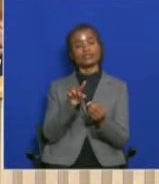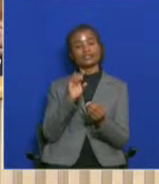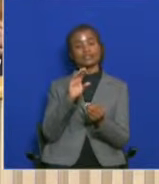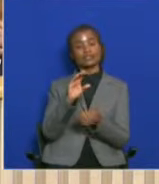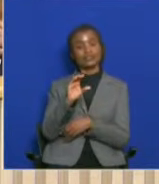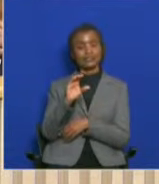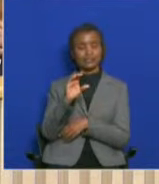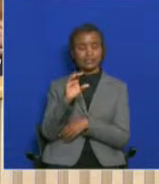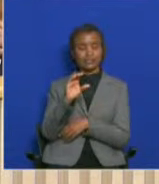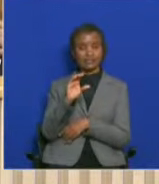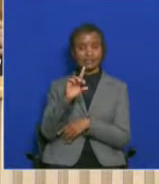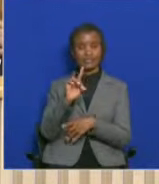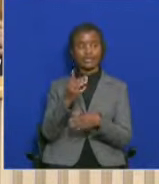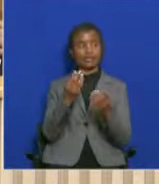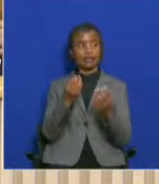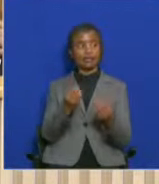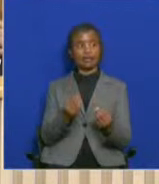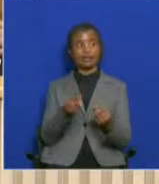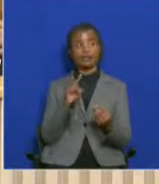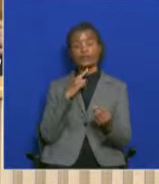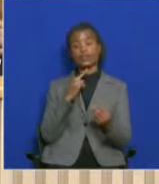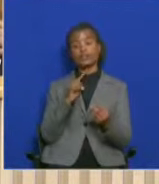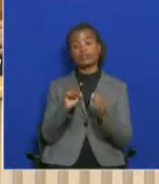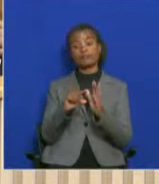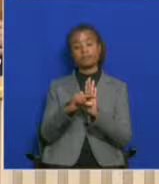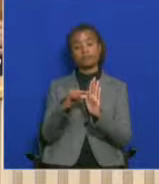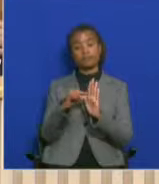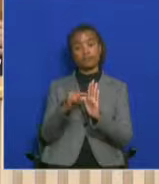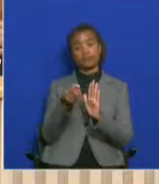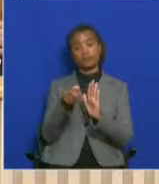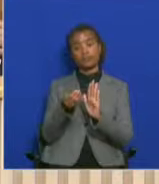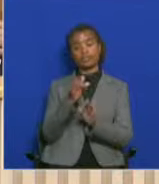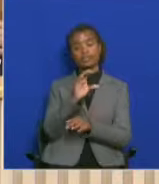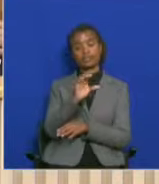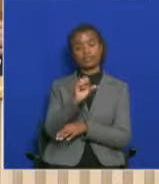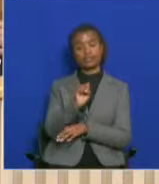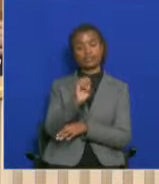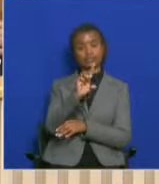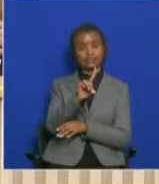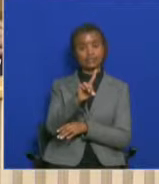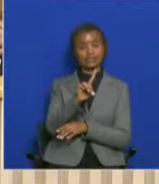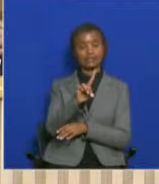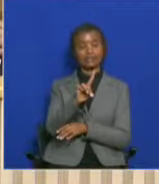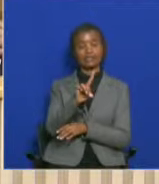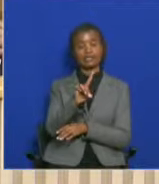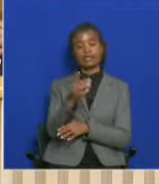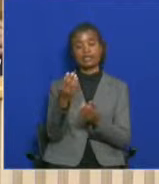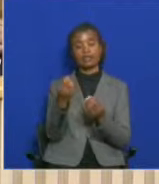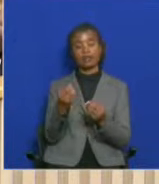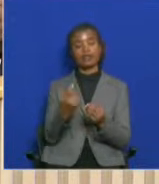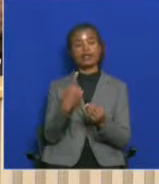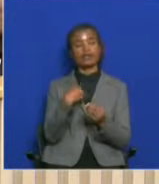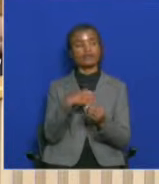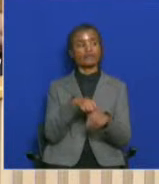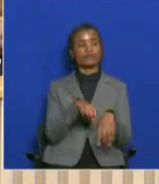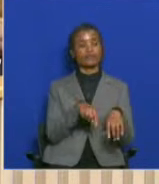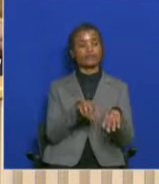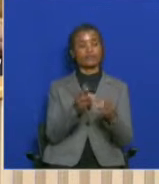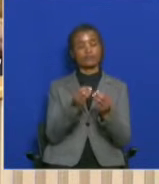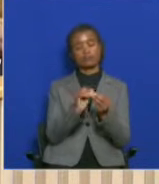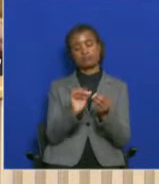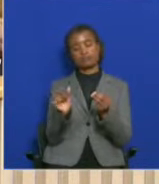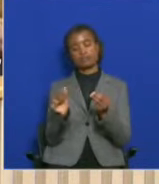can see it is a CSD number because it has the prefix MAAA, which is the